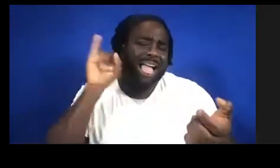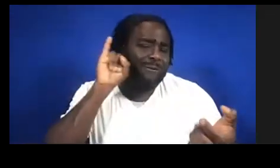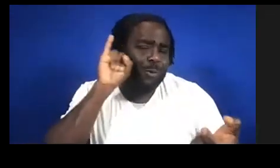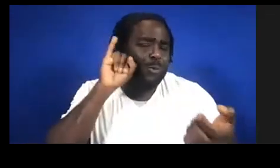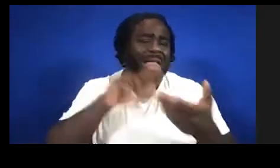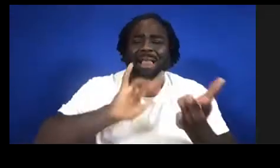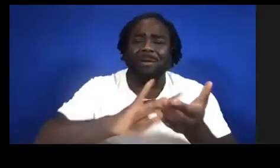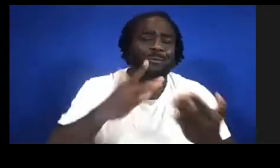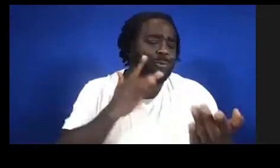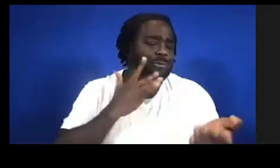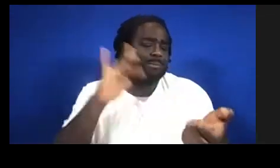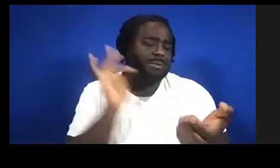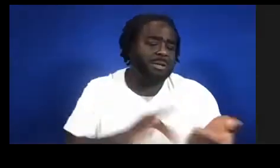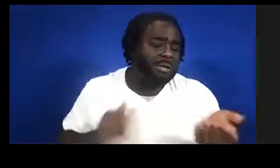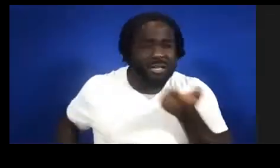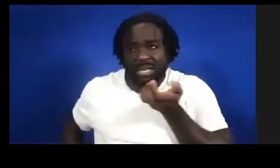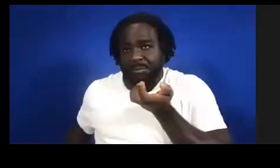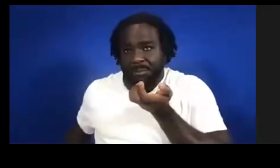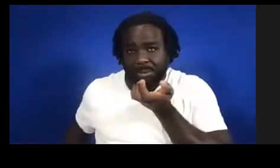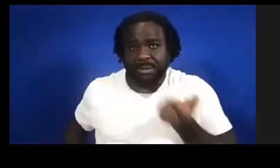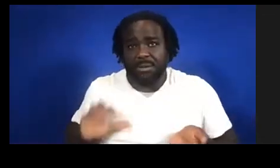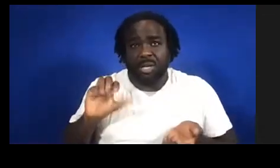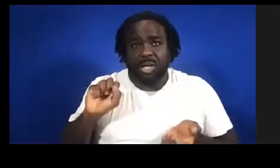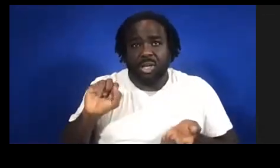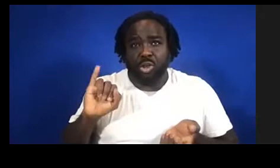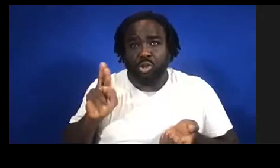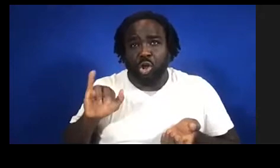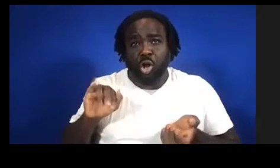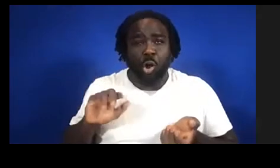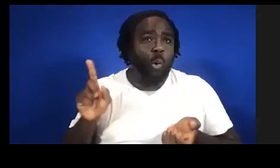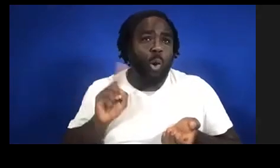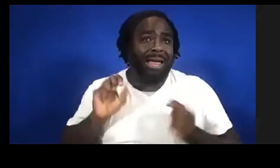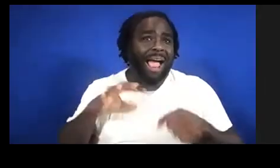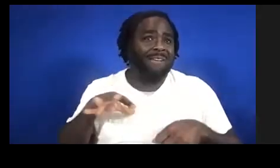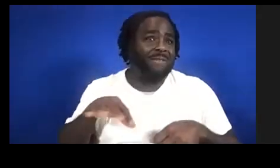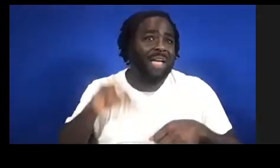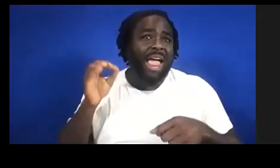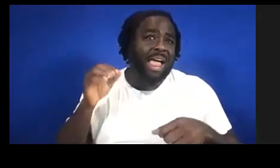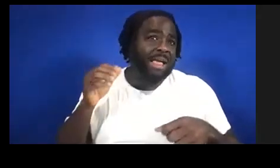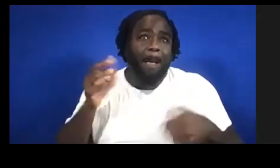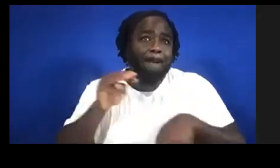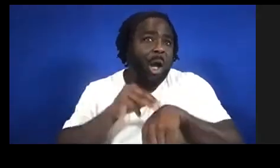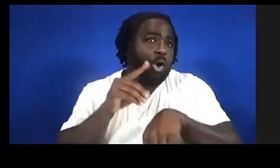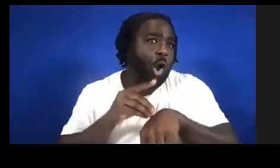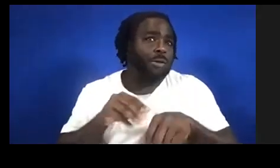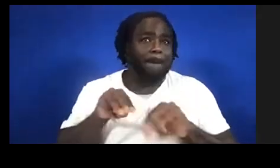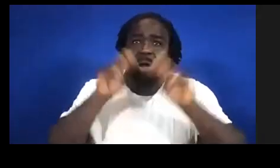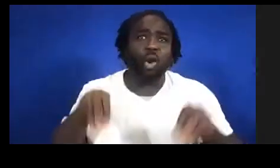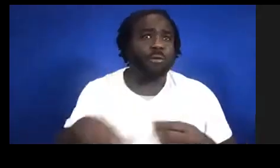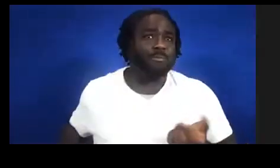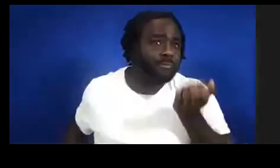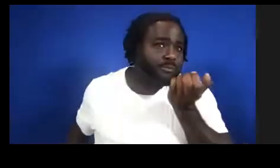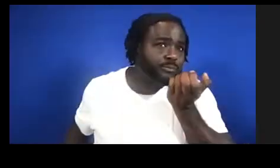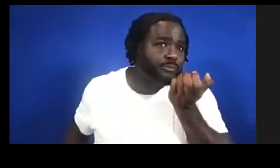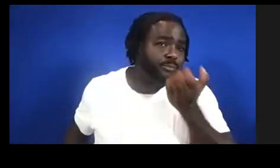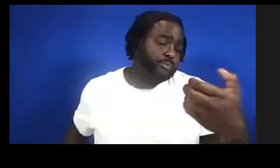You know, I have these friends who have their iPhones, their iPads, or whatever, and they start talking, Siri, where can